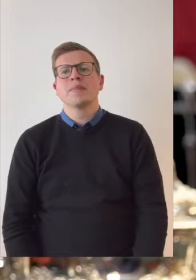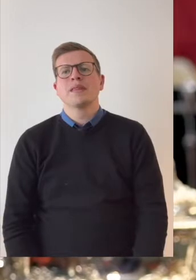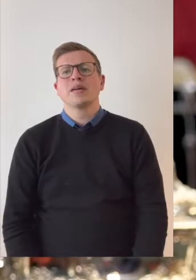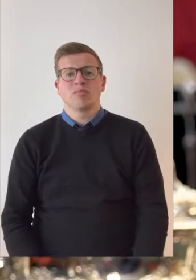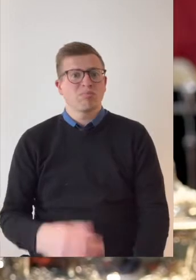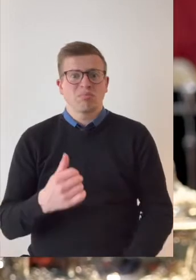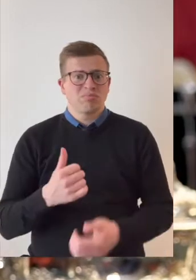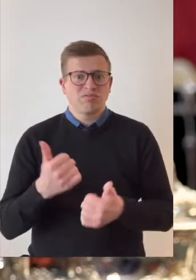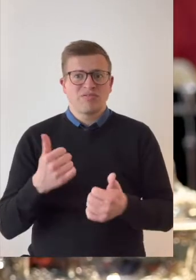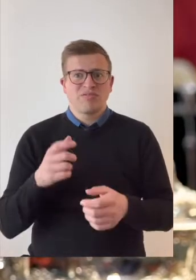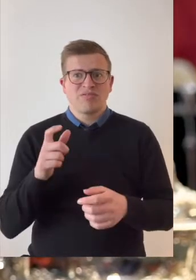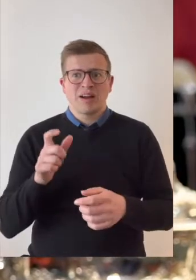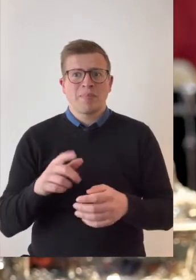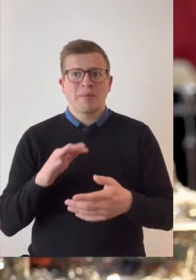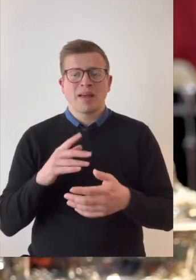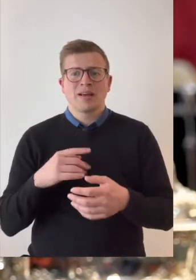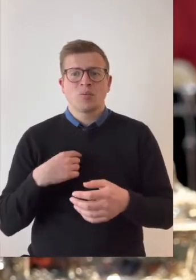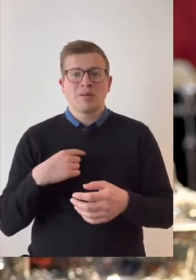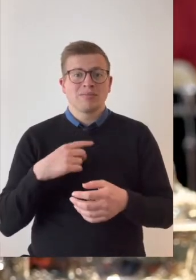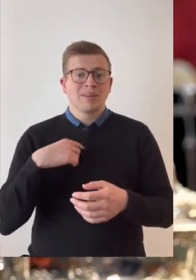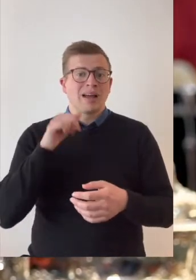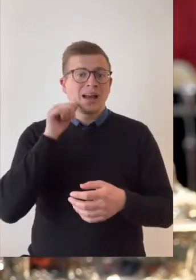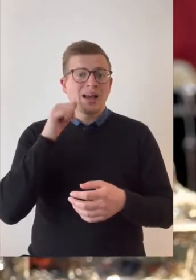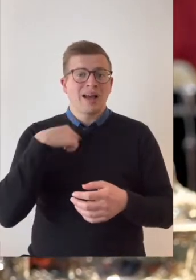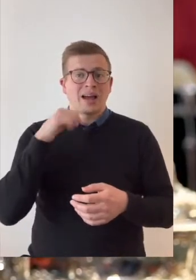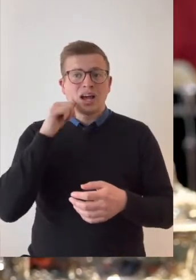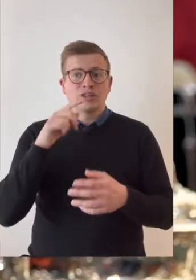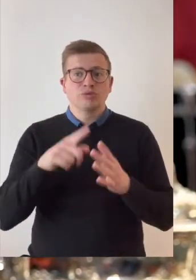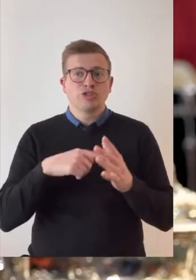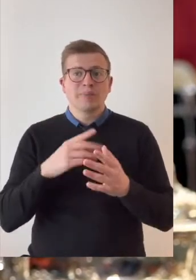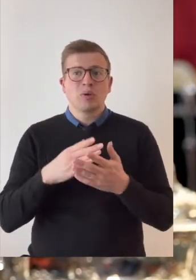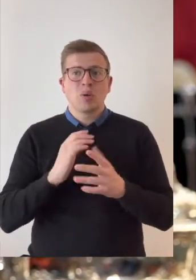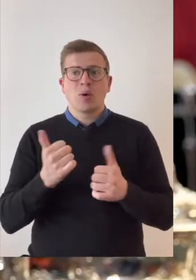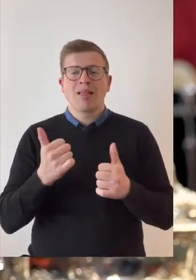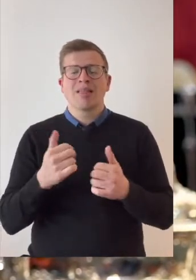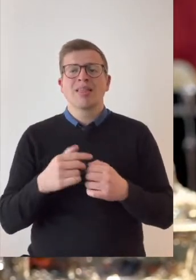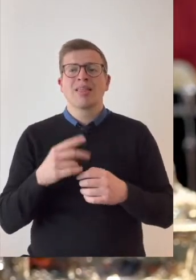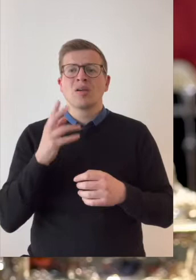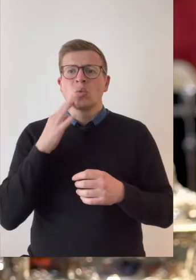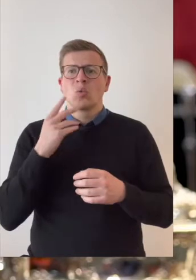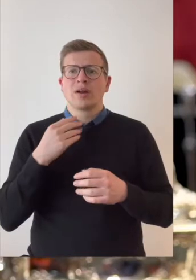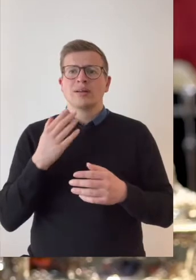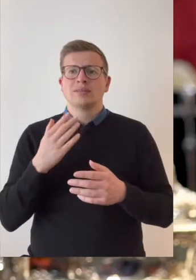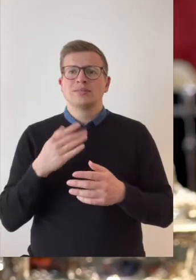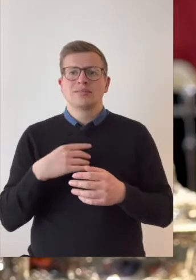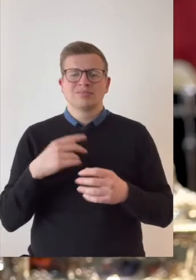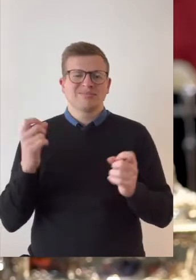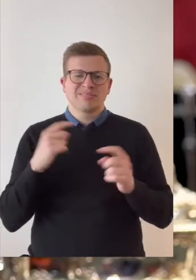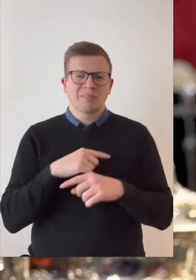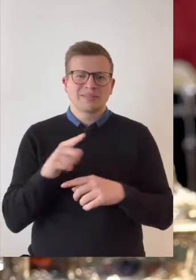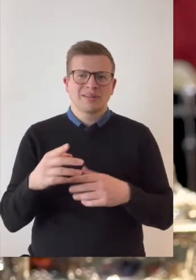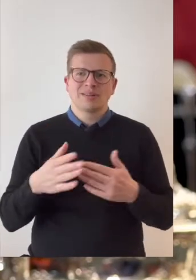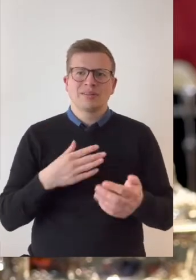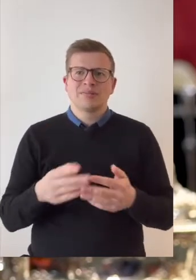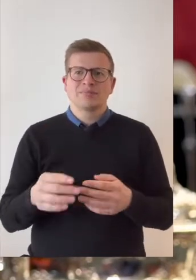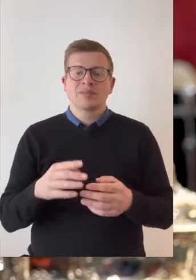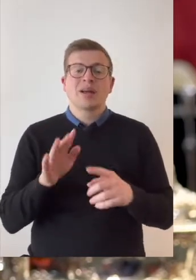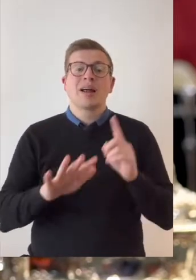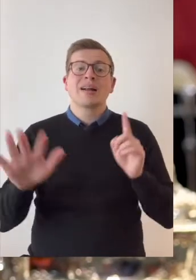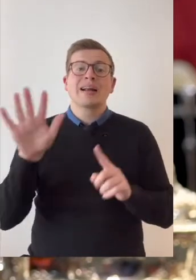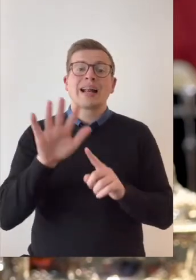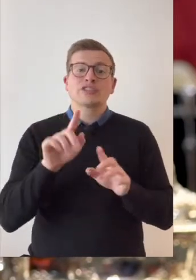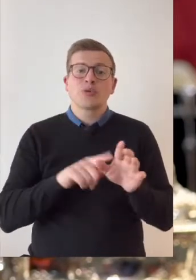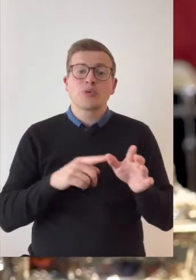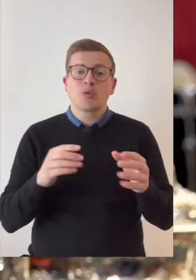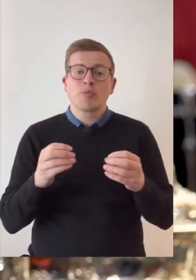very fine player. Jim, yeah, well, I knew Jimmy quite well. Because when I went, I did go into the, I missed that really, but it doesn't matter, National Youth Brass